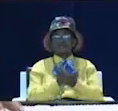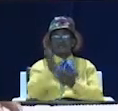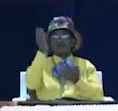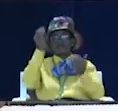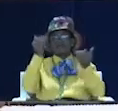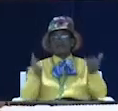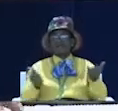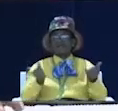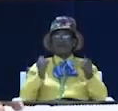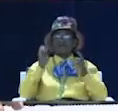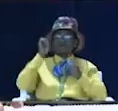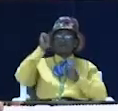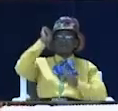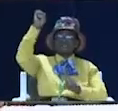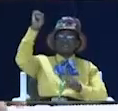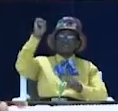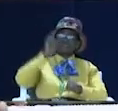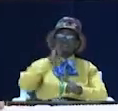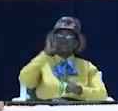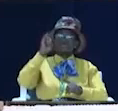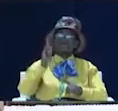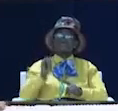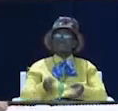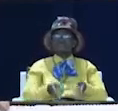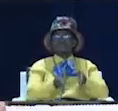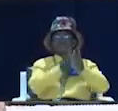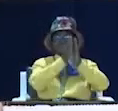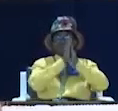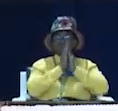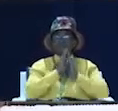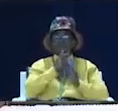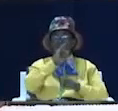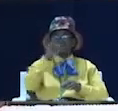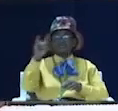he's asking for your permission to call me.